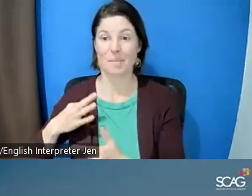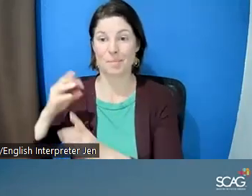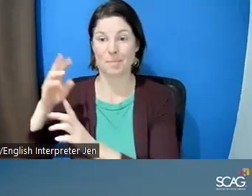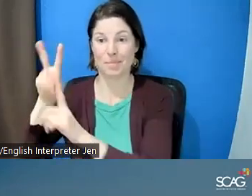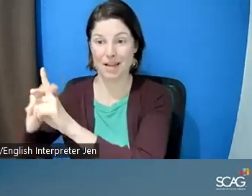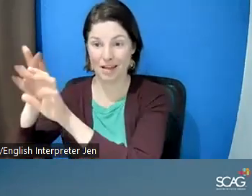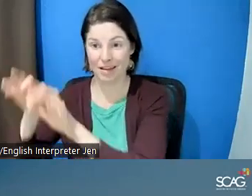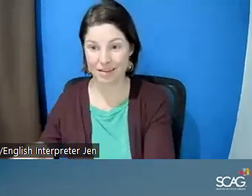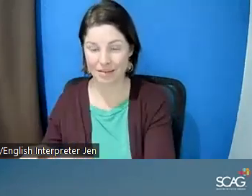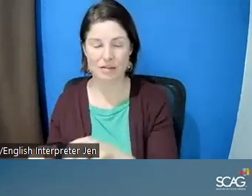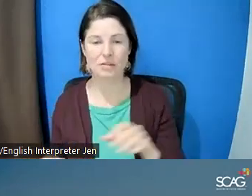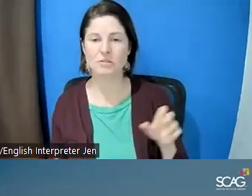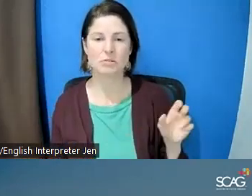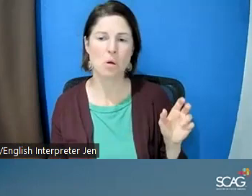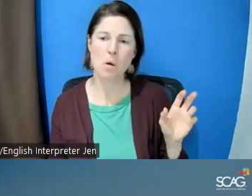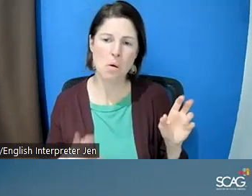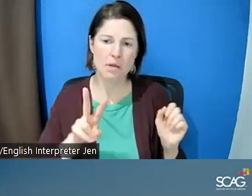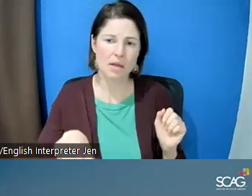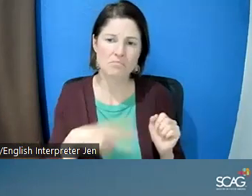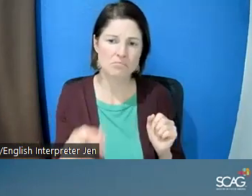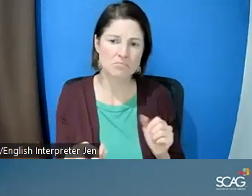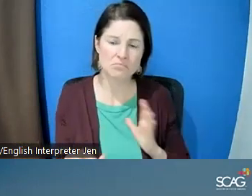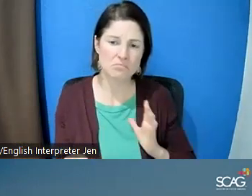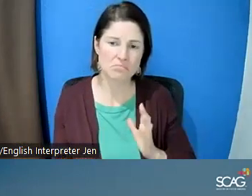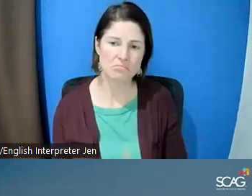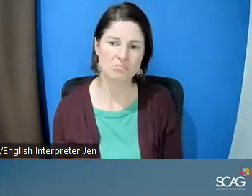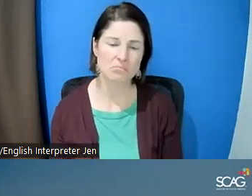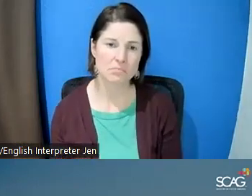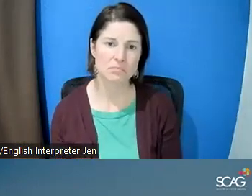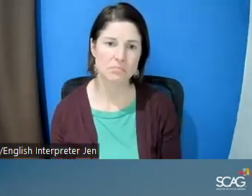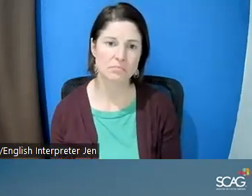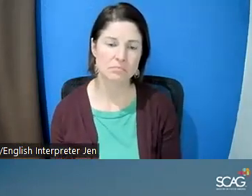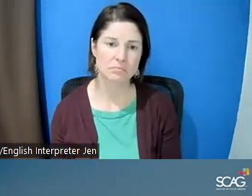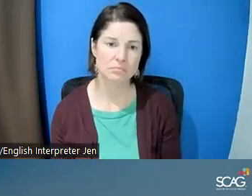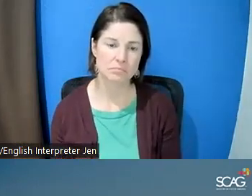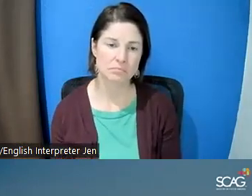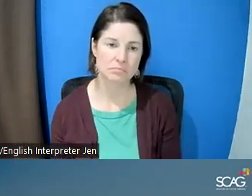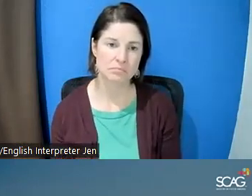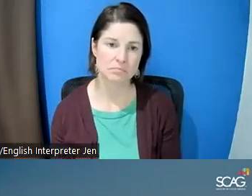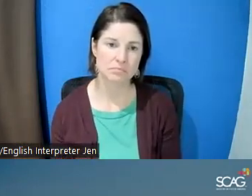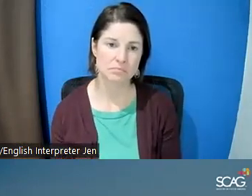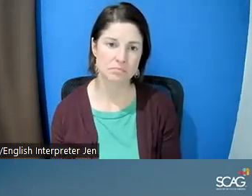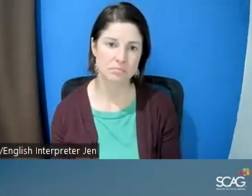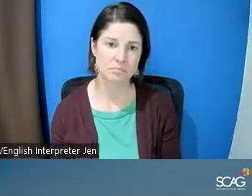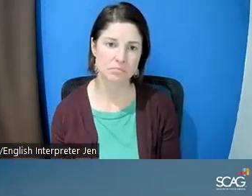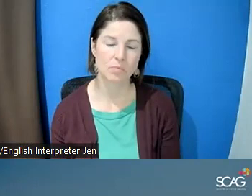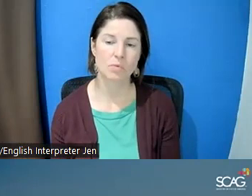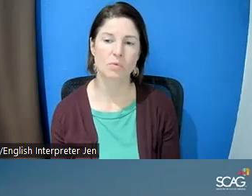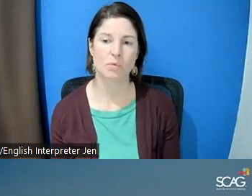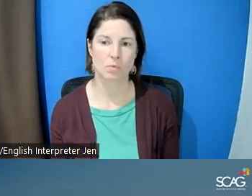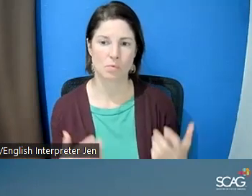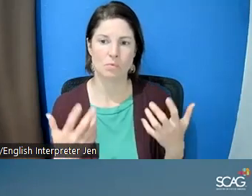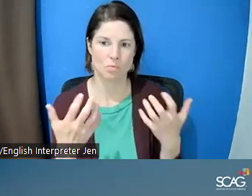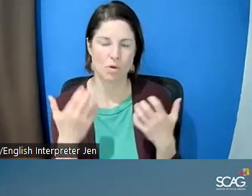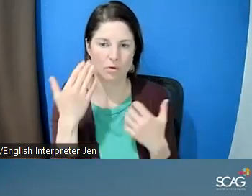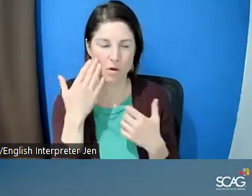it after. It's just we just like to know upfront if those are going to be required or if that's something that you're going